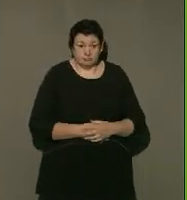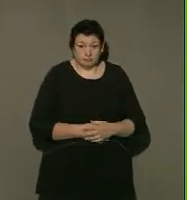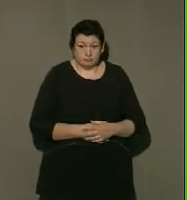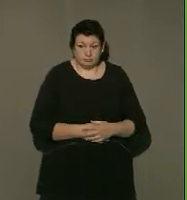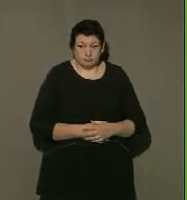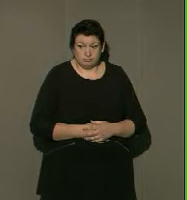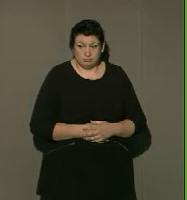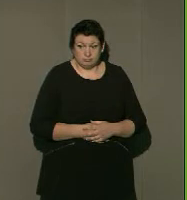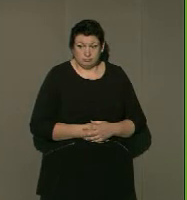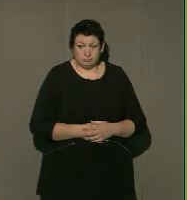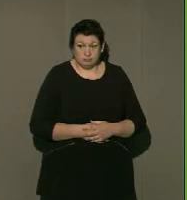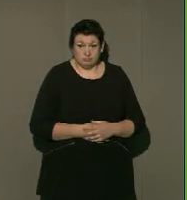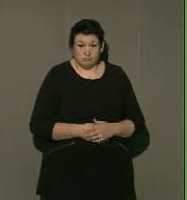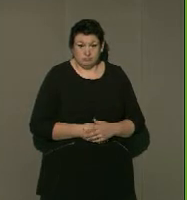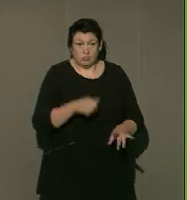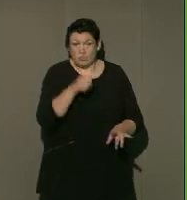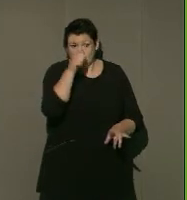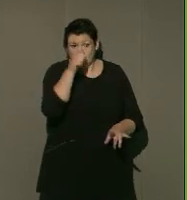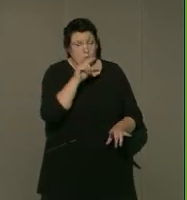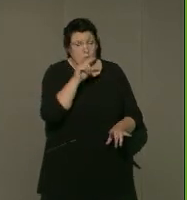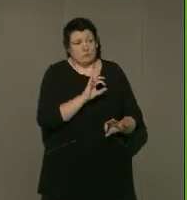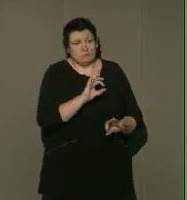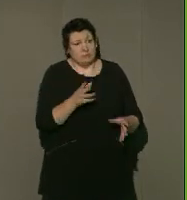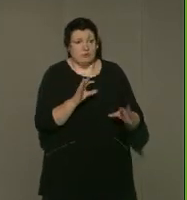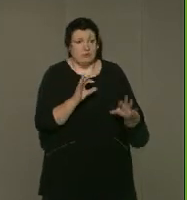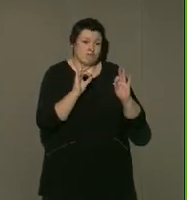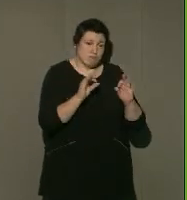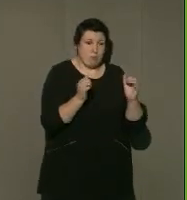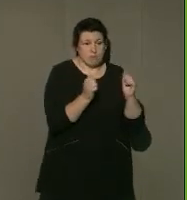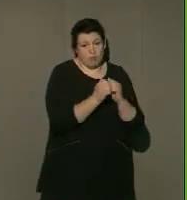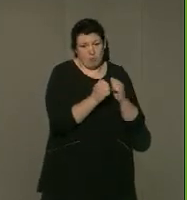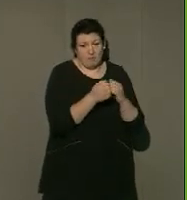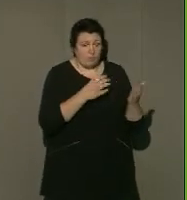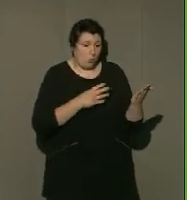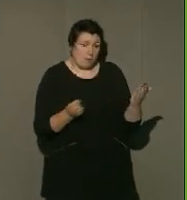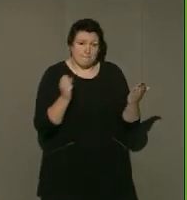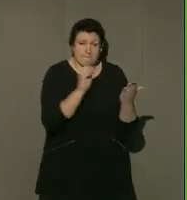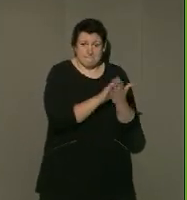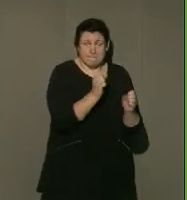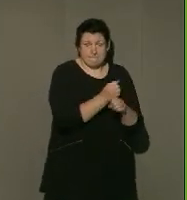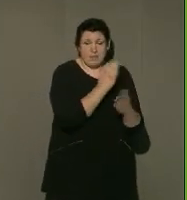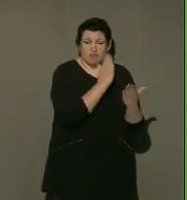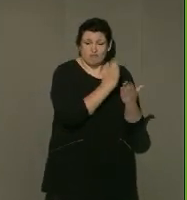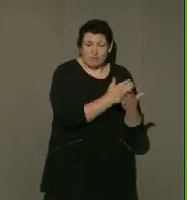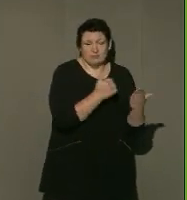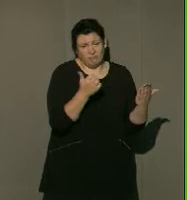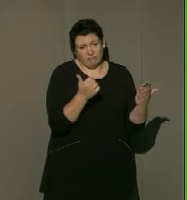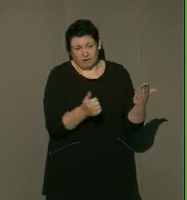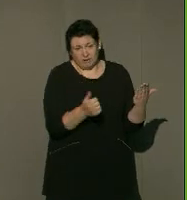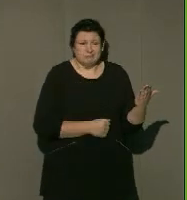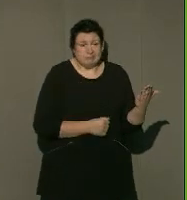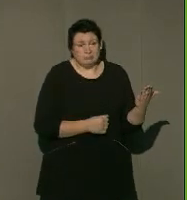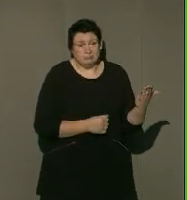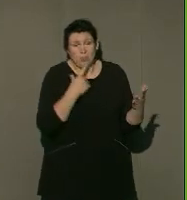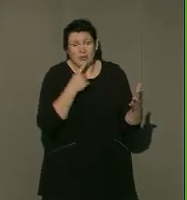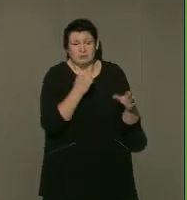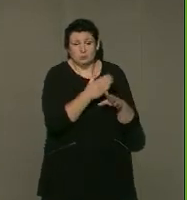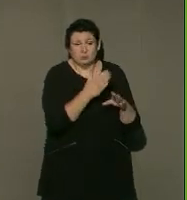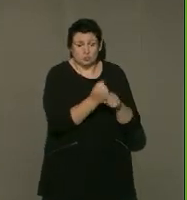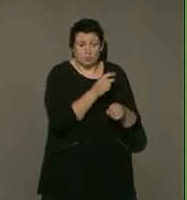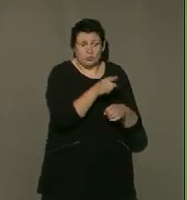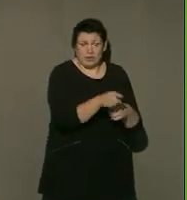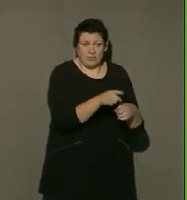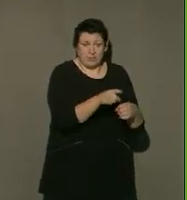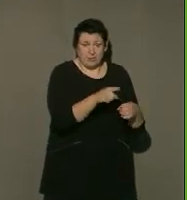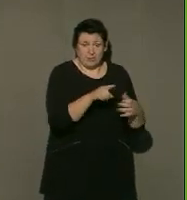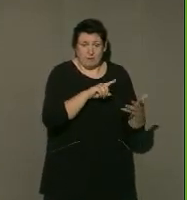I appreciate it was improper if someone wishes to ask for it to be ruled back in. That would work because we were